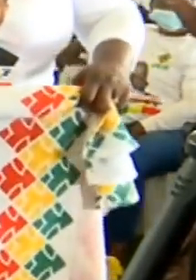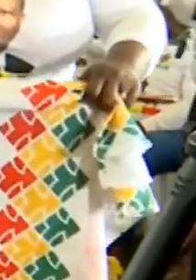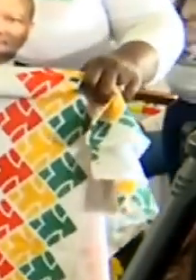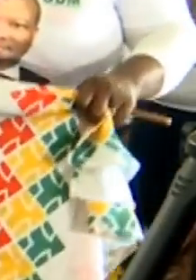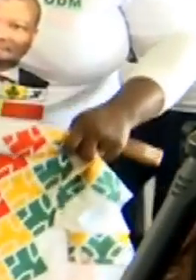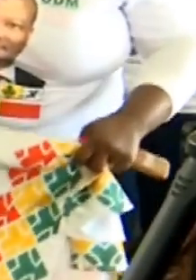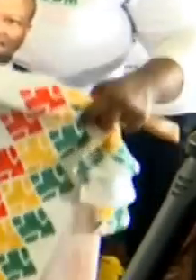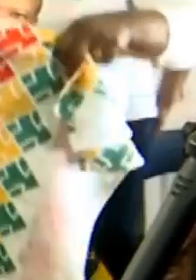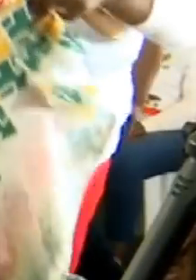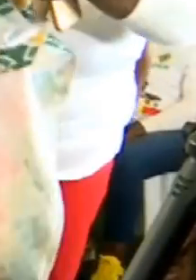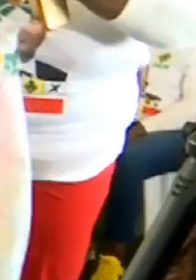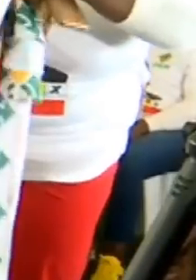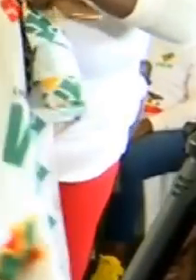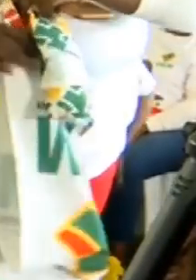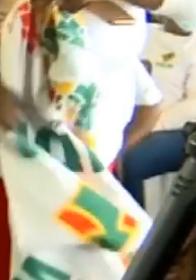Adan funu laule!